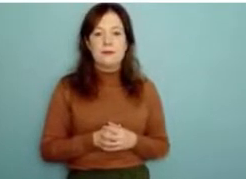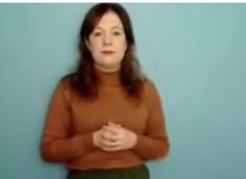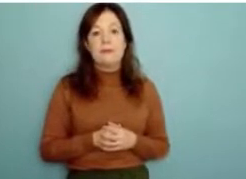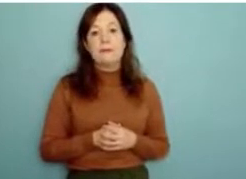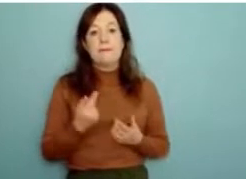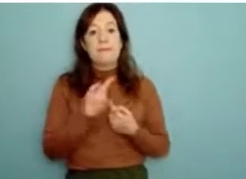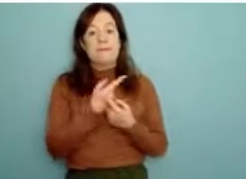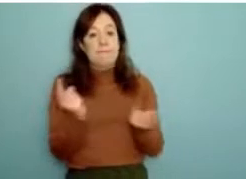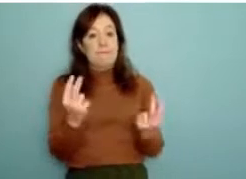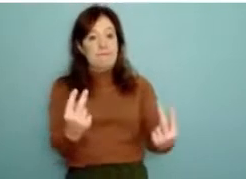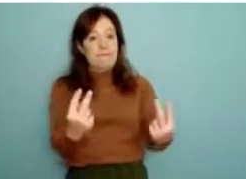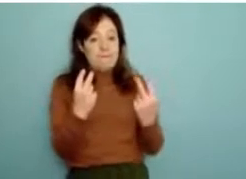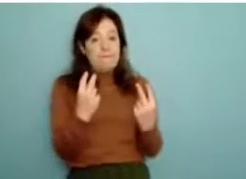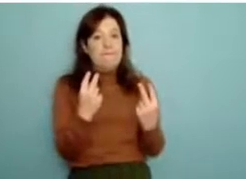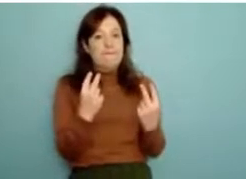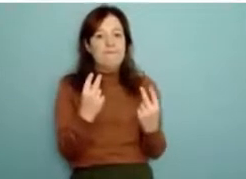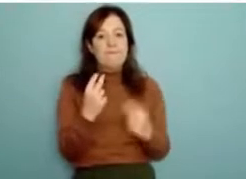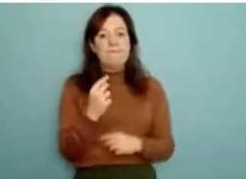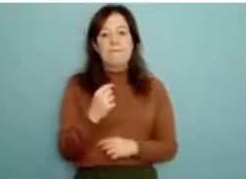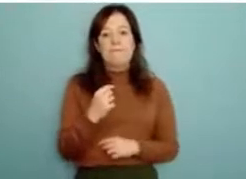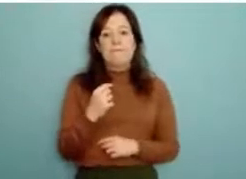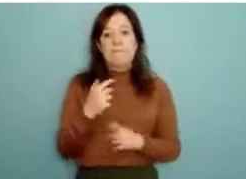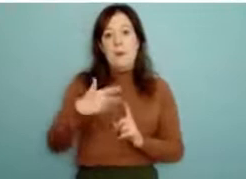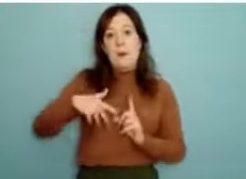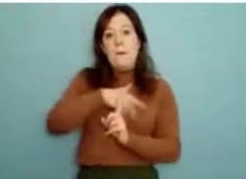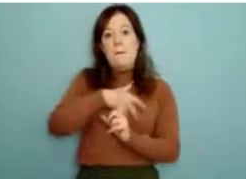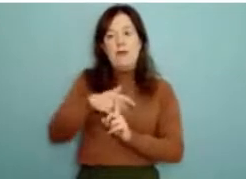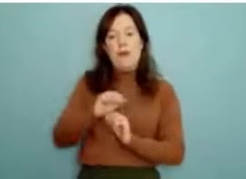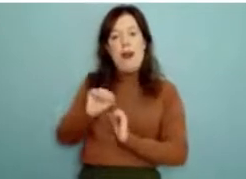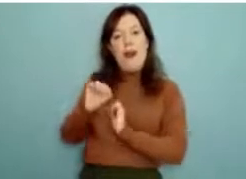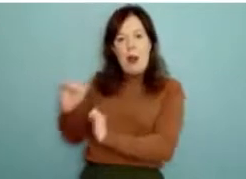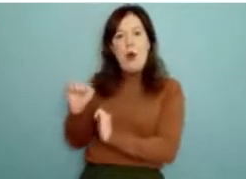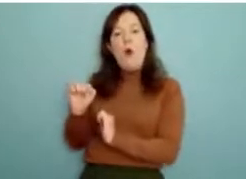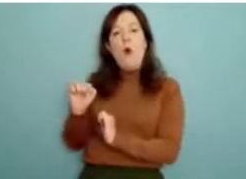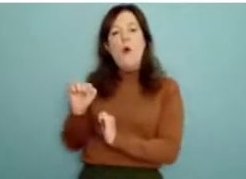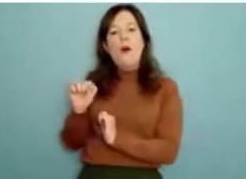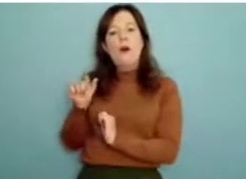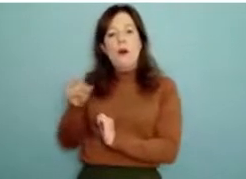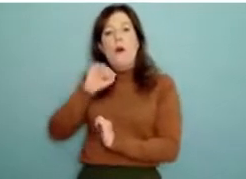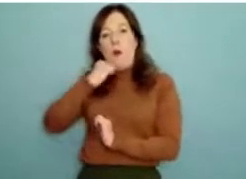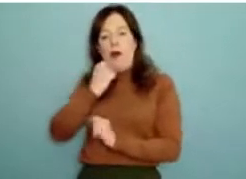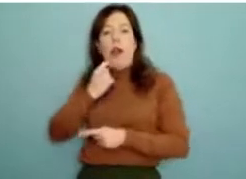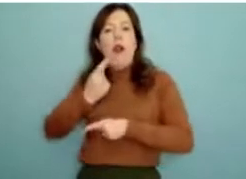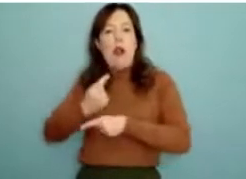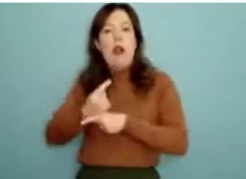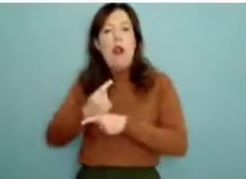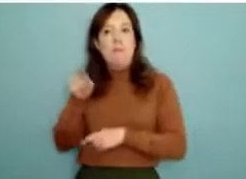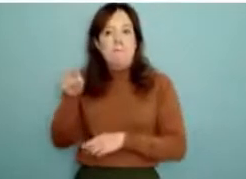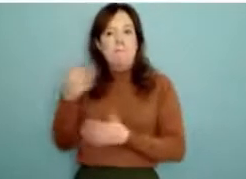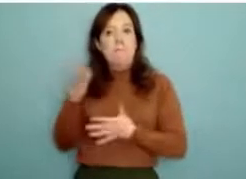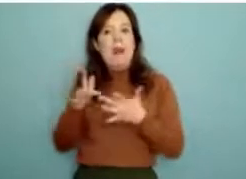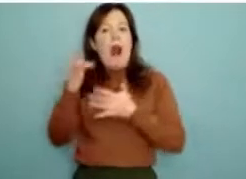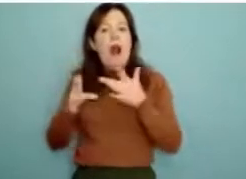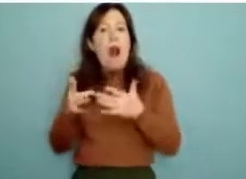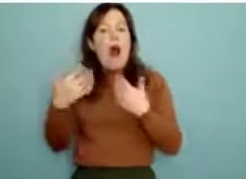know that as part of the background for your story, you will be making reference to witnessing online harm to